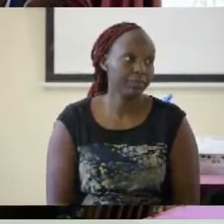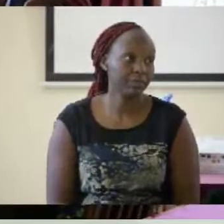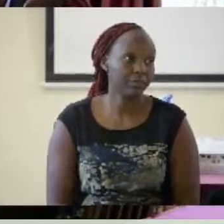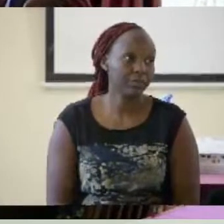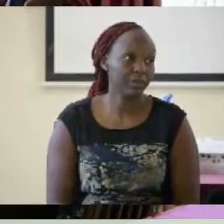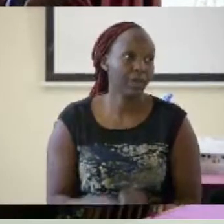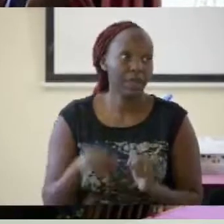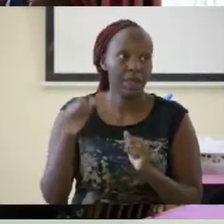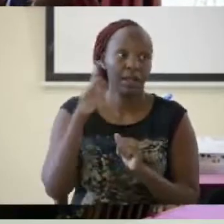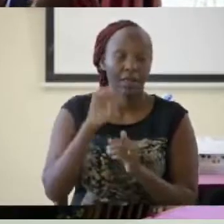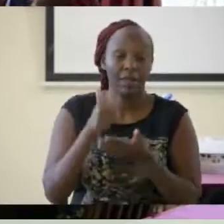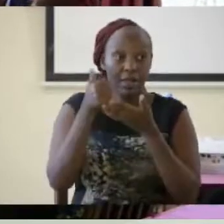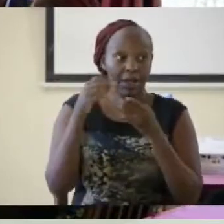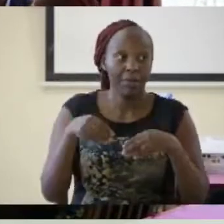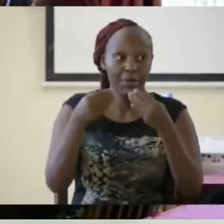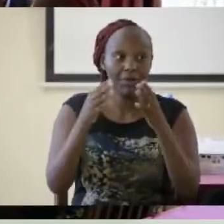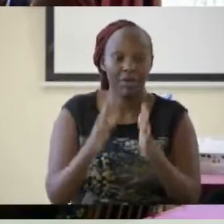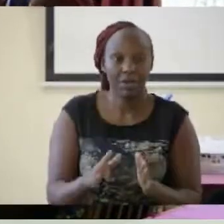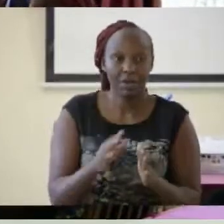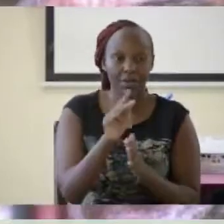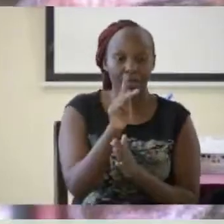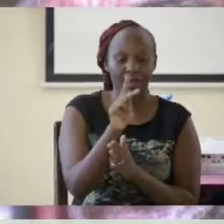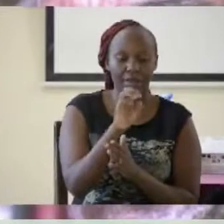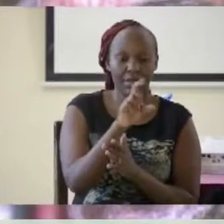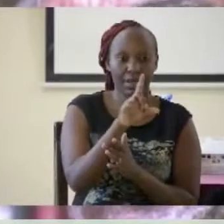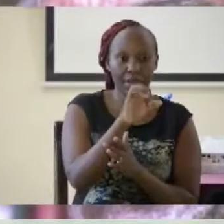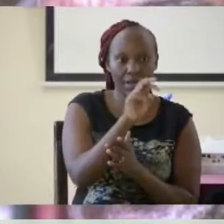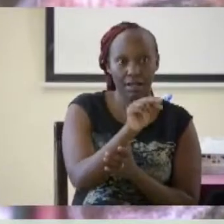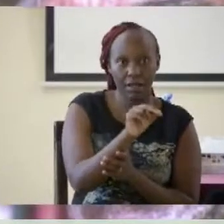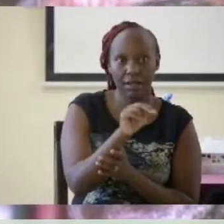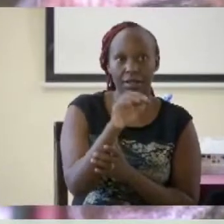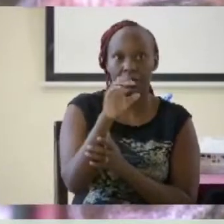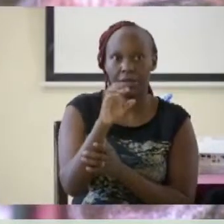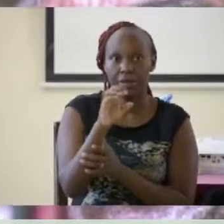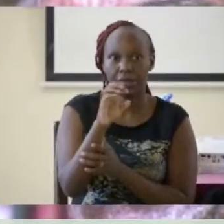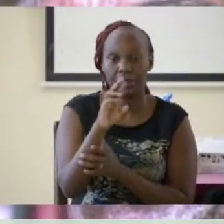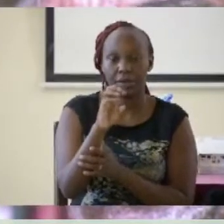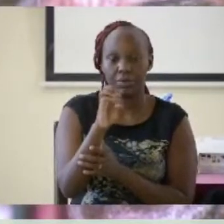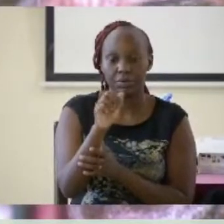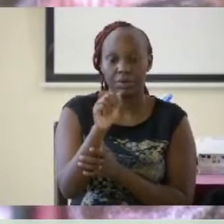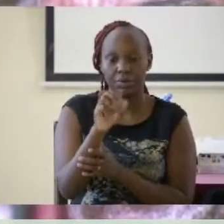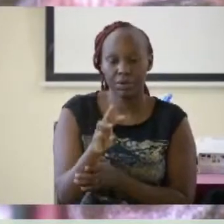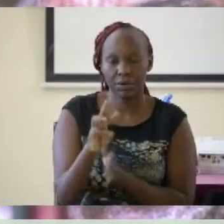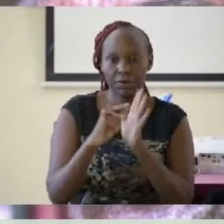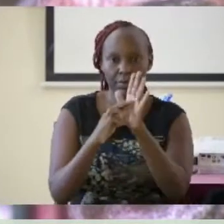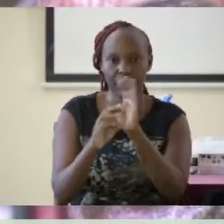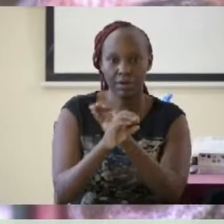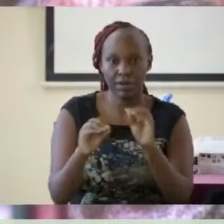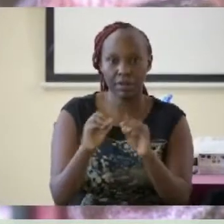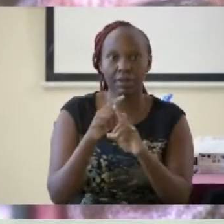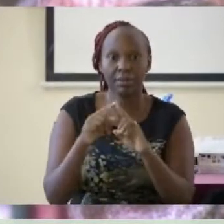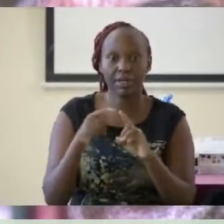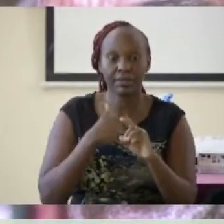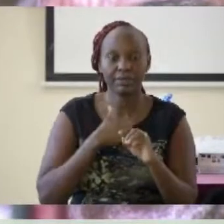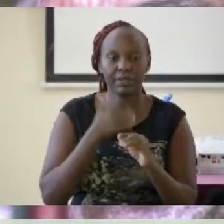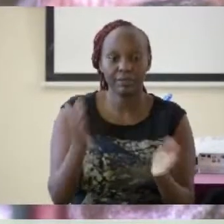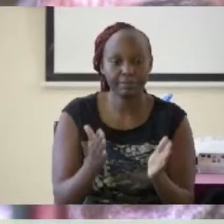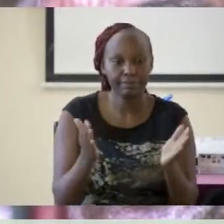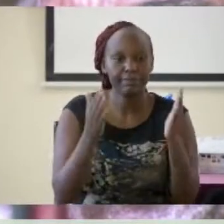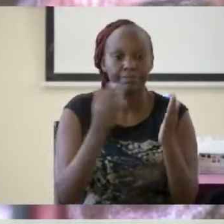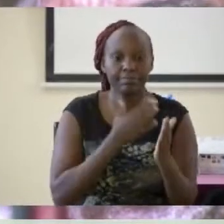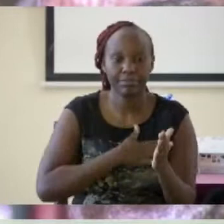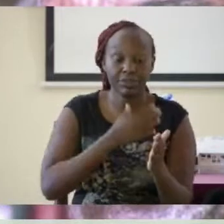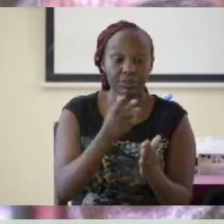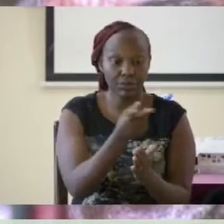So the legal aid providers here from Kellen, crew is not represented. I urge you to take